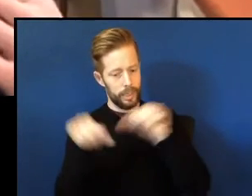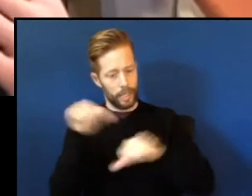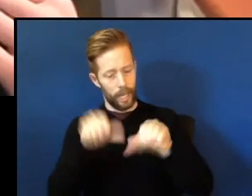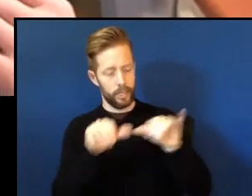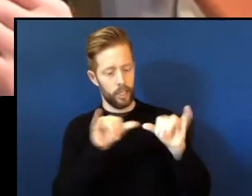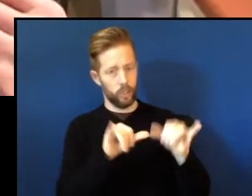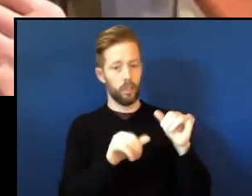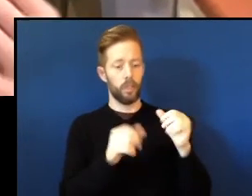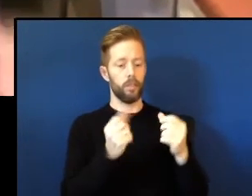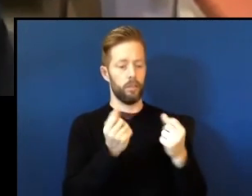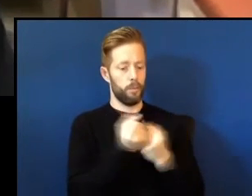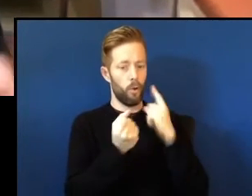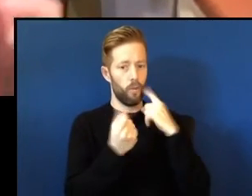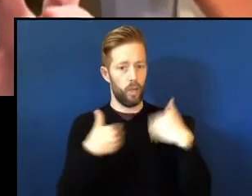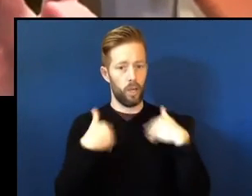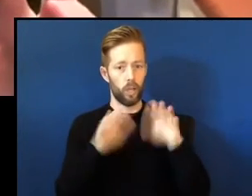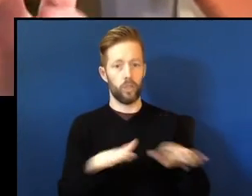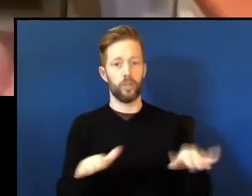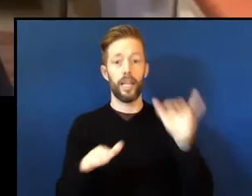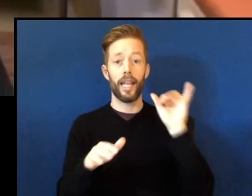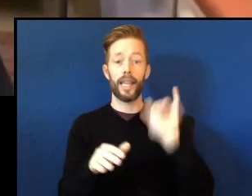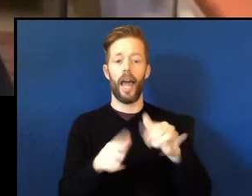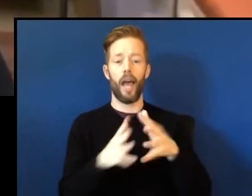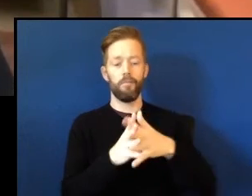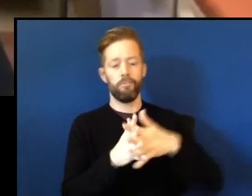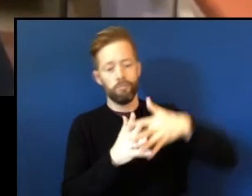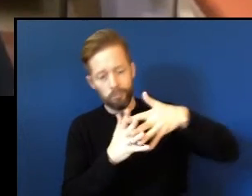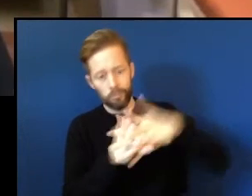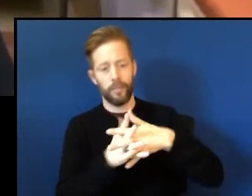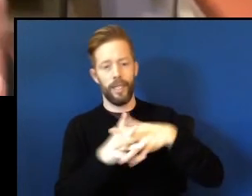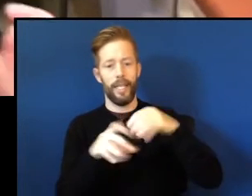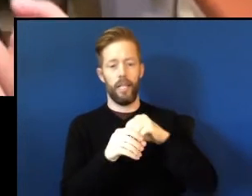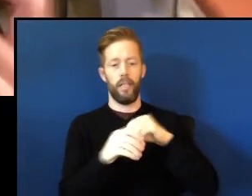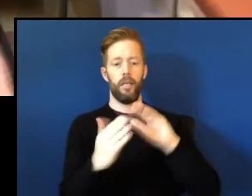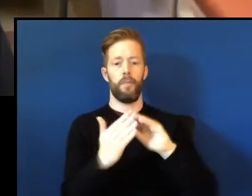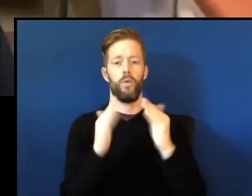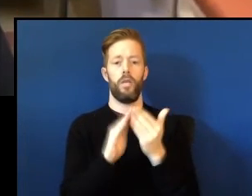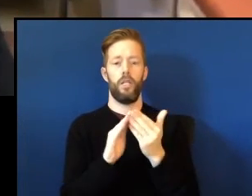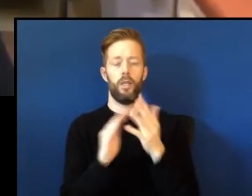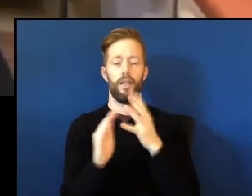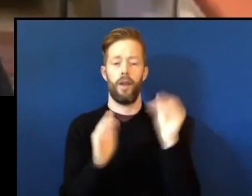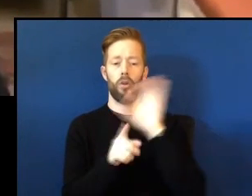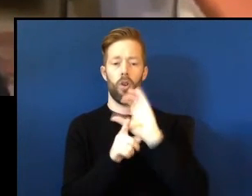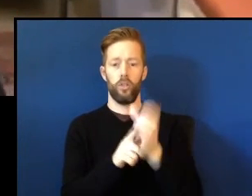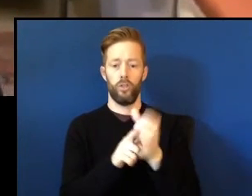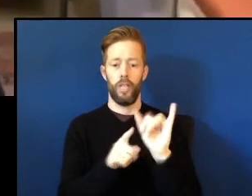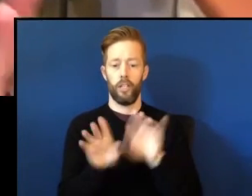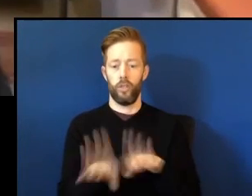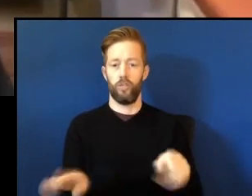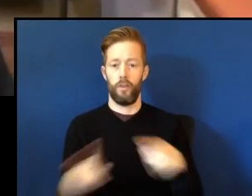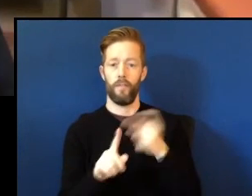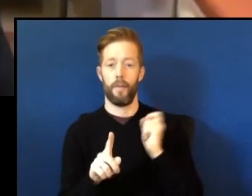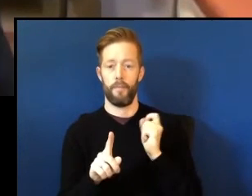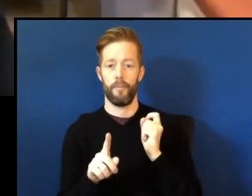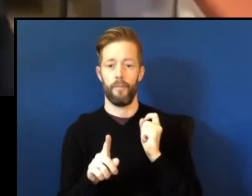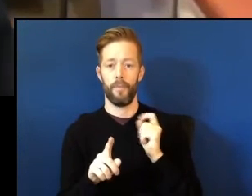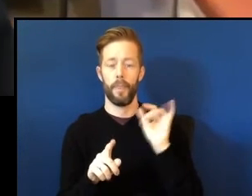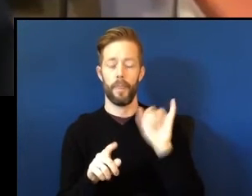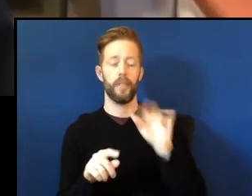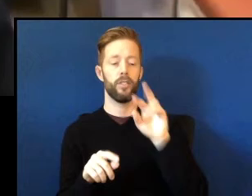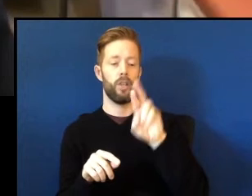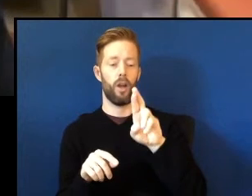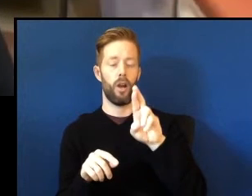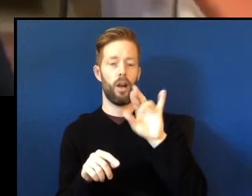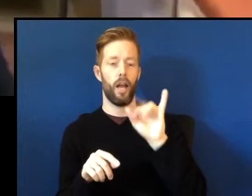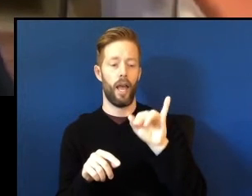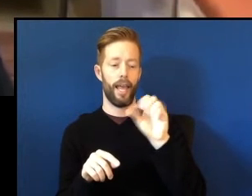are grounded in the communities that they live in, the cultures that they come from. So that's another great place. RISE,